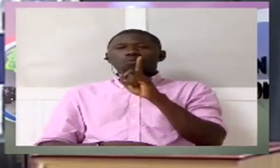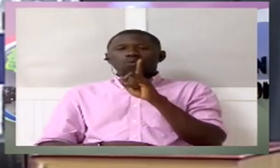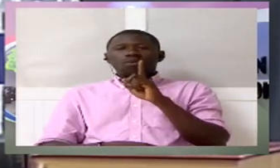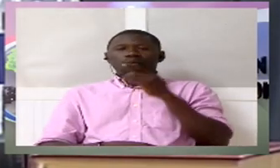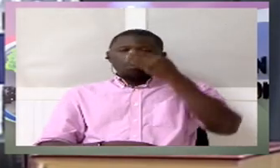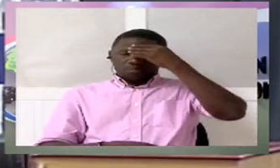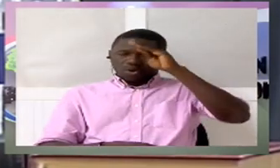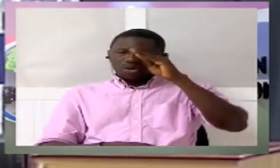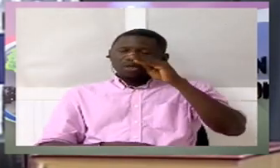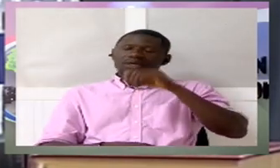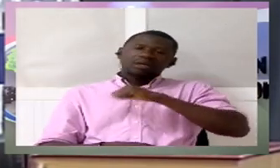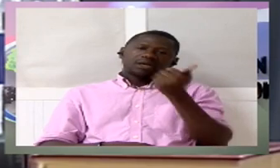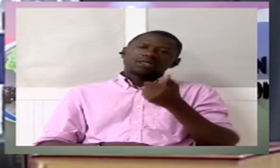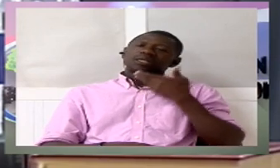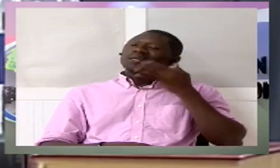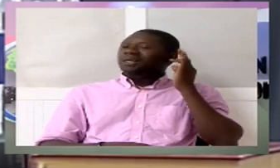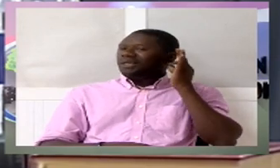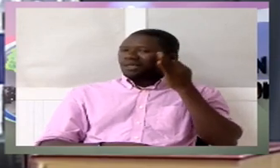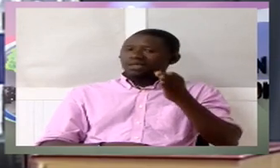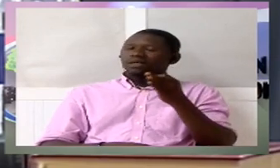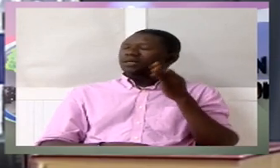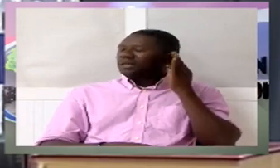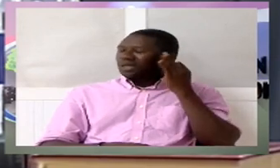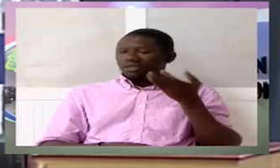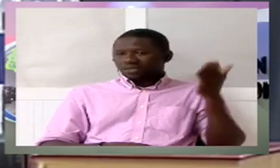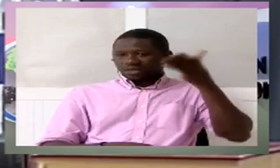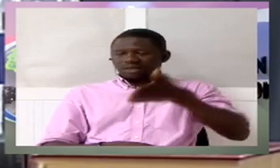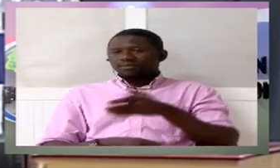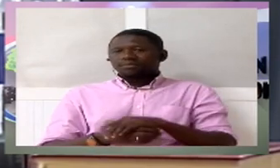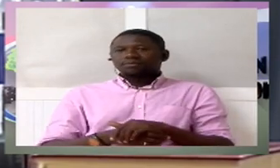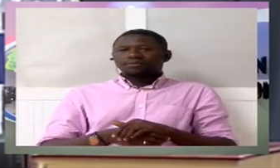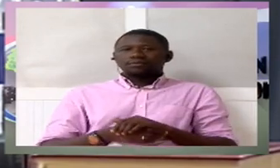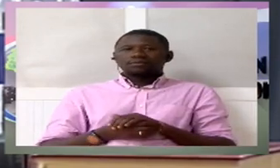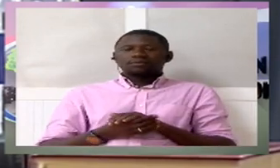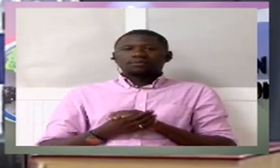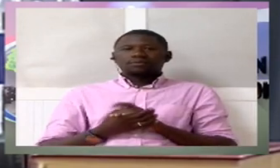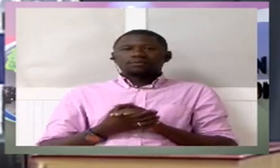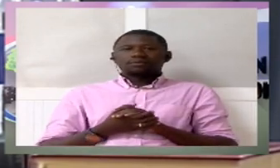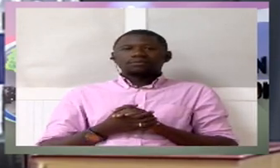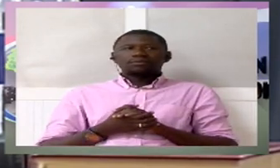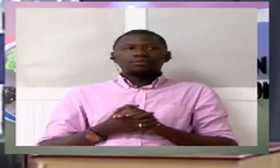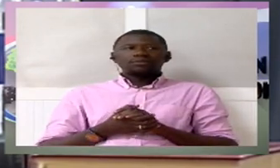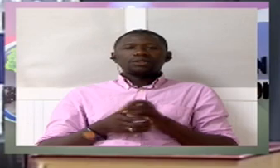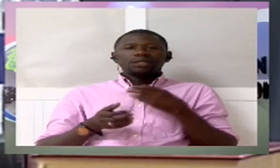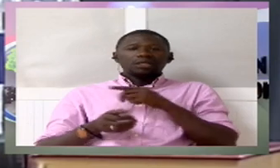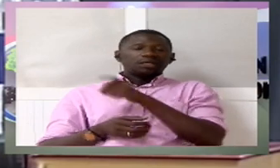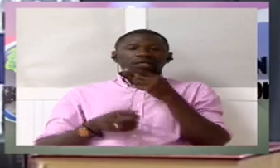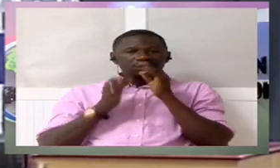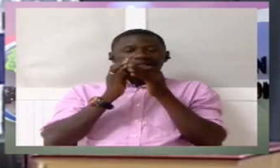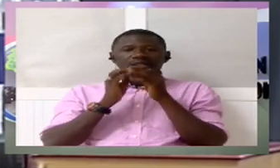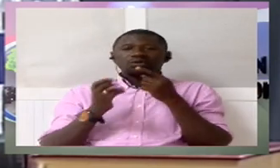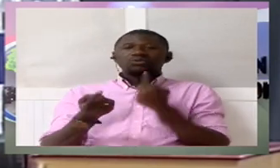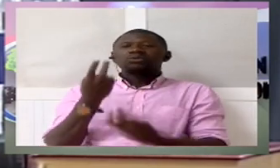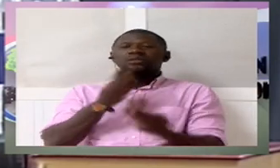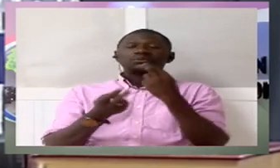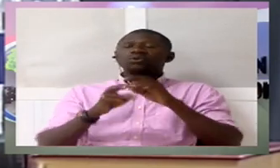One young man came and a young lady. Iko Baba la test nyoli Baba repeat la. They said they are going to